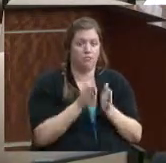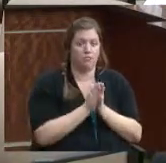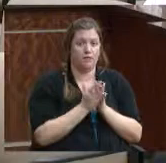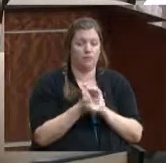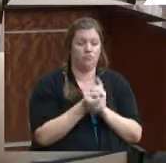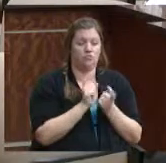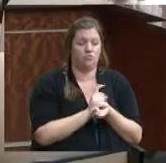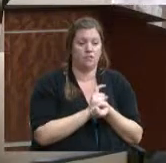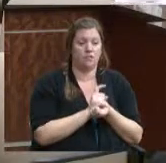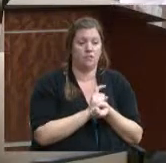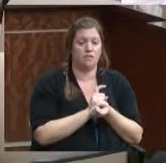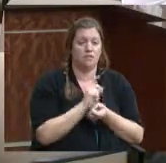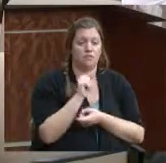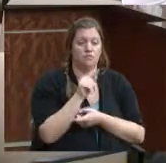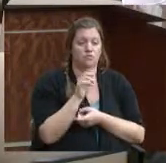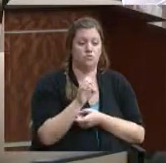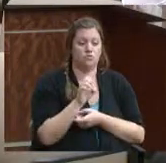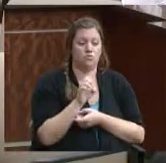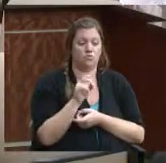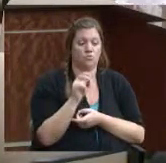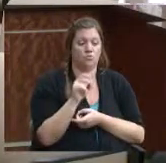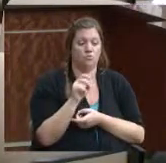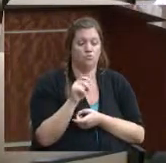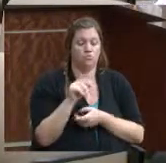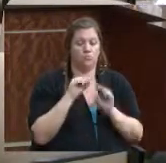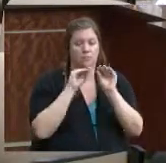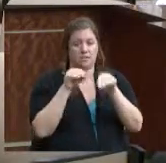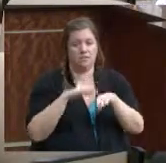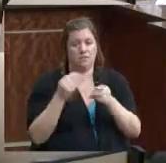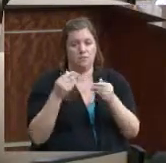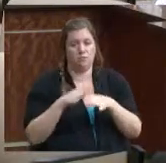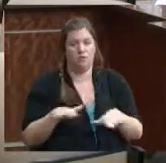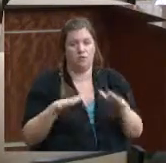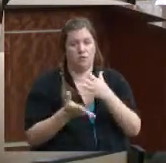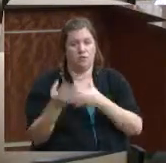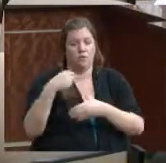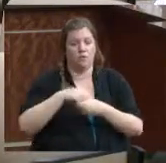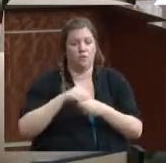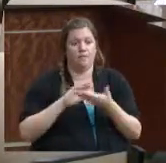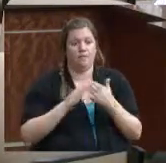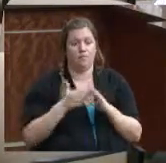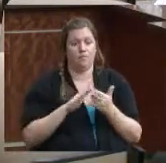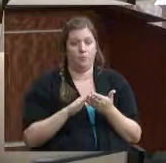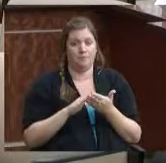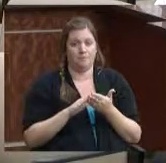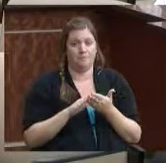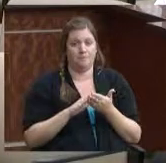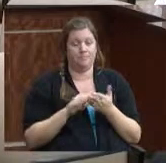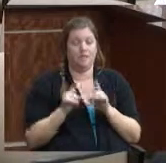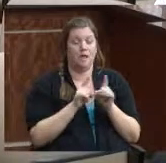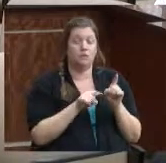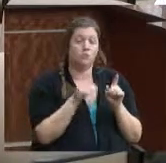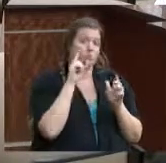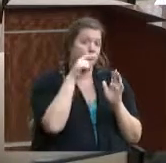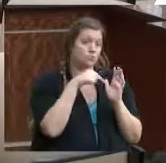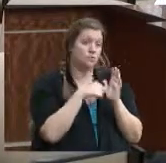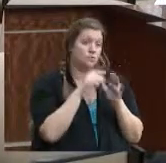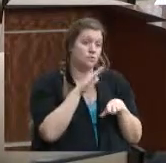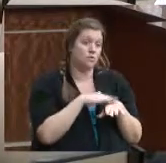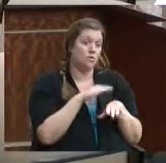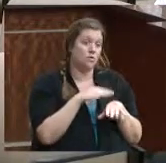a change to the zoning to erect something on their property without including our community. As you'll notice on